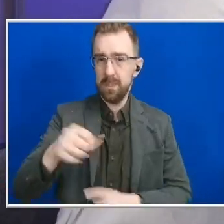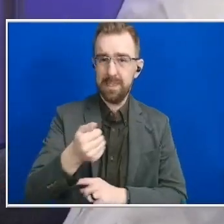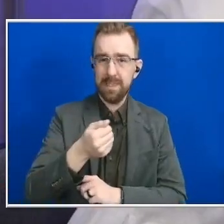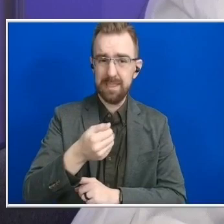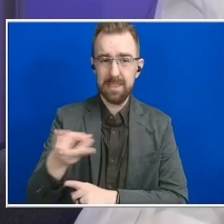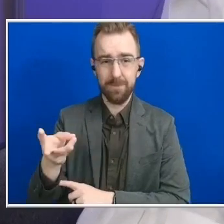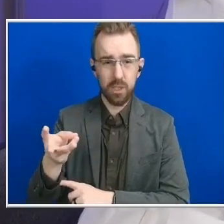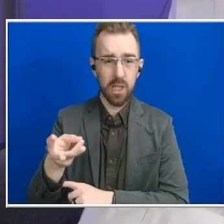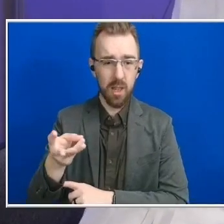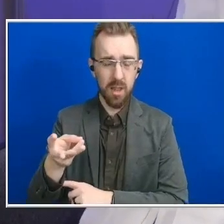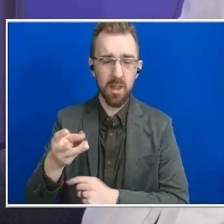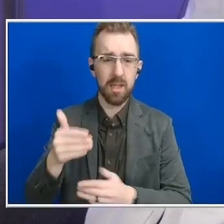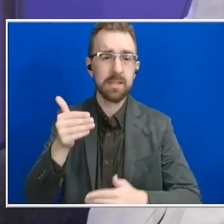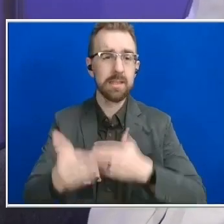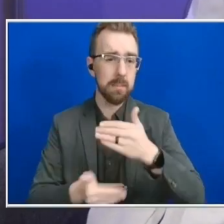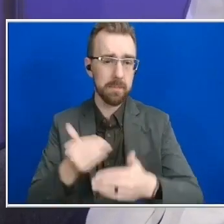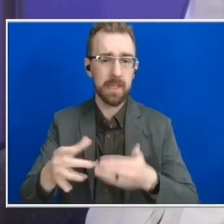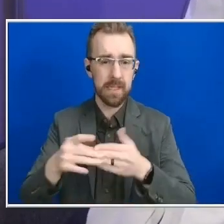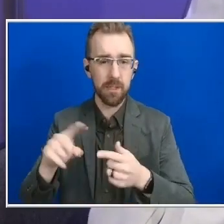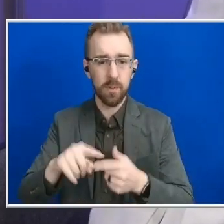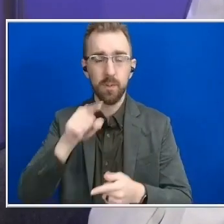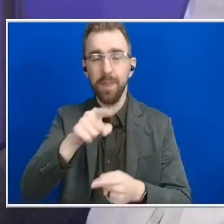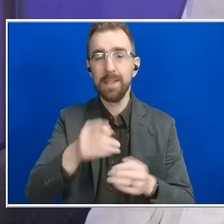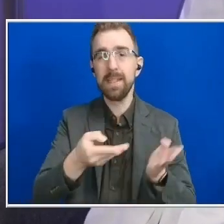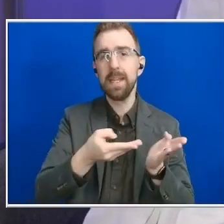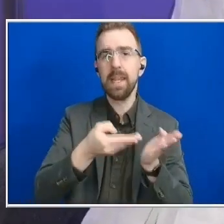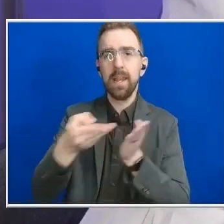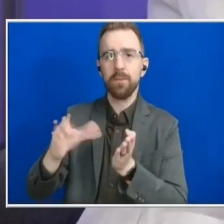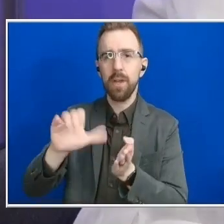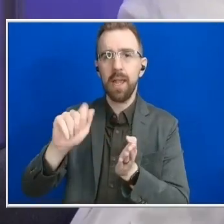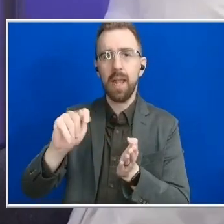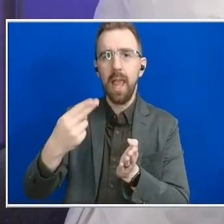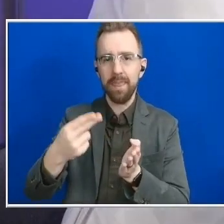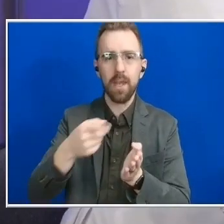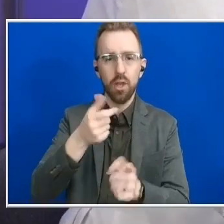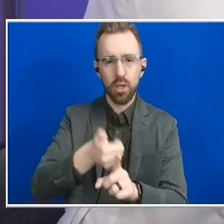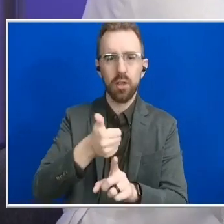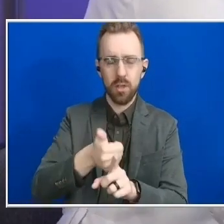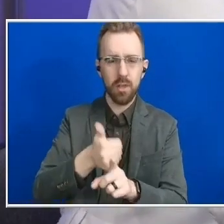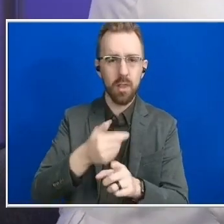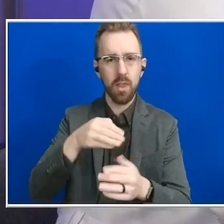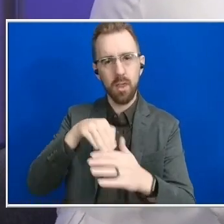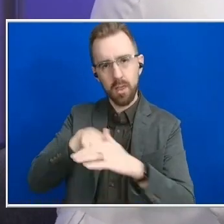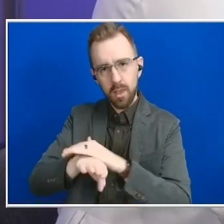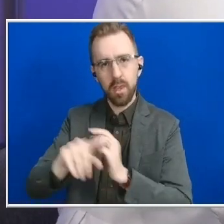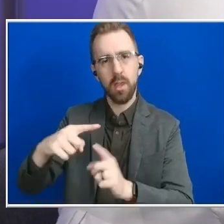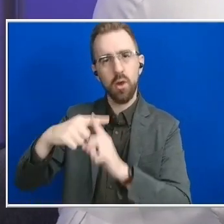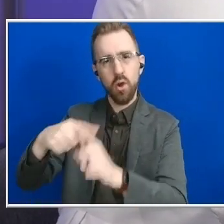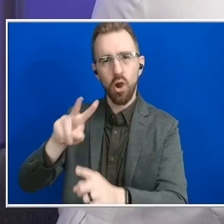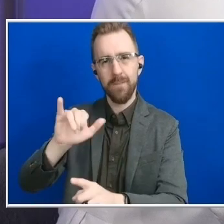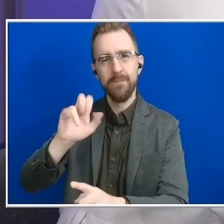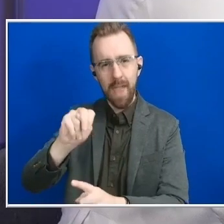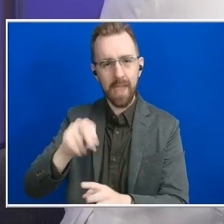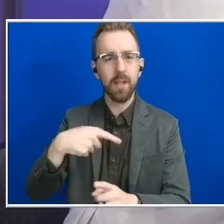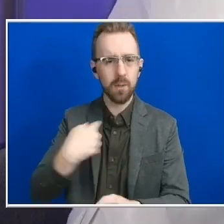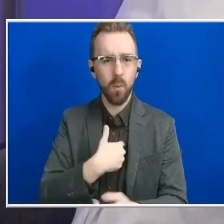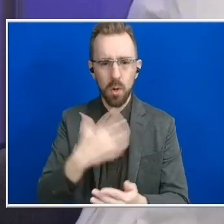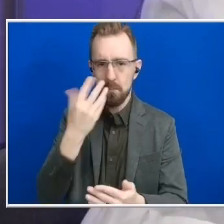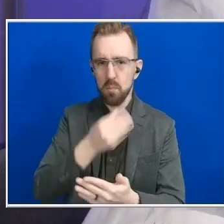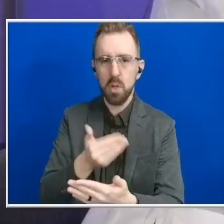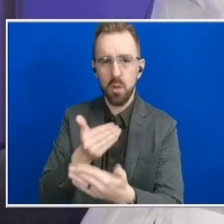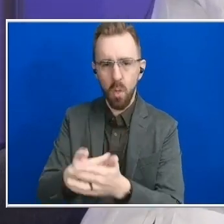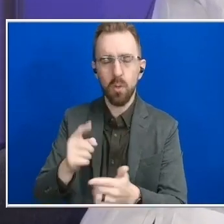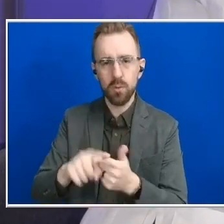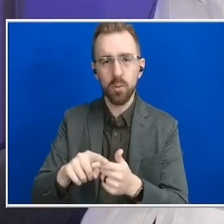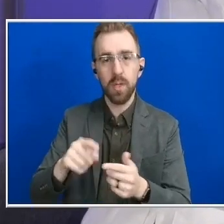At this point, this is the delivery catheter of the device itself coming into the target vein, so we are getting quite close to bringing the device up. This